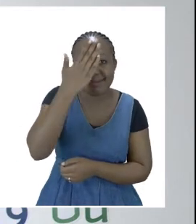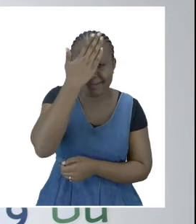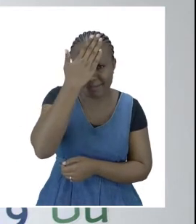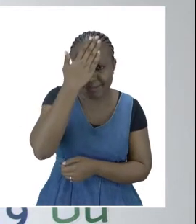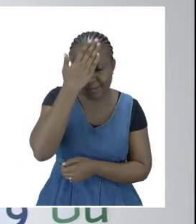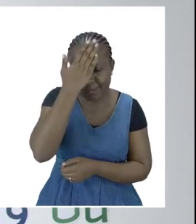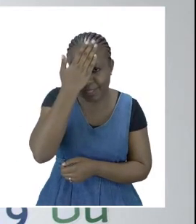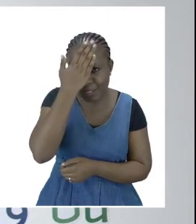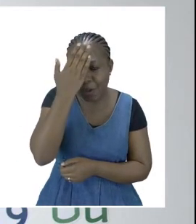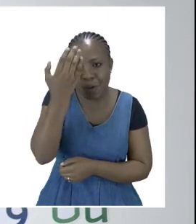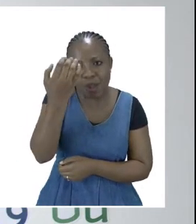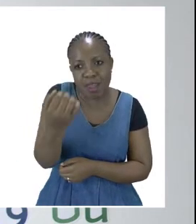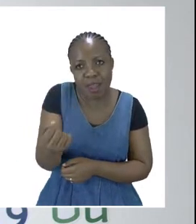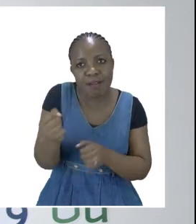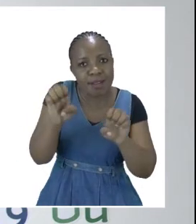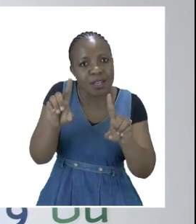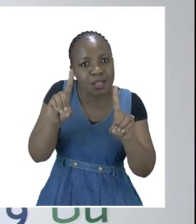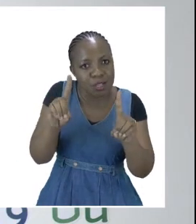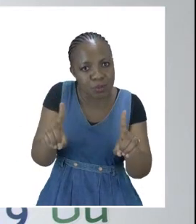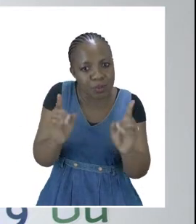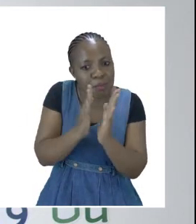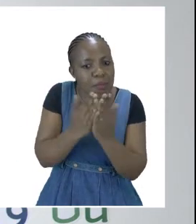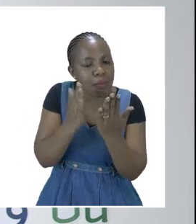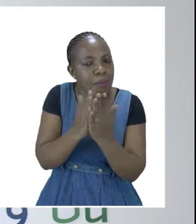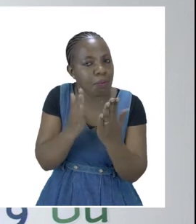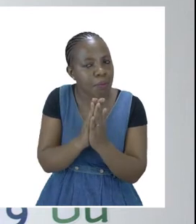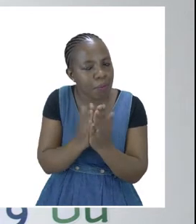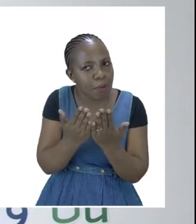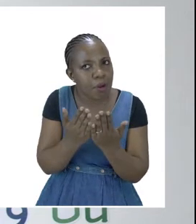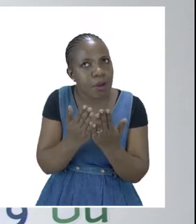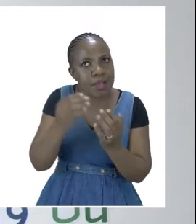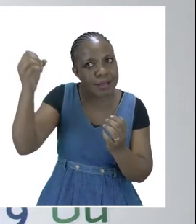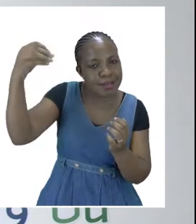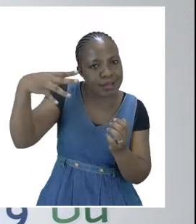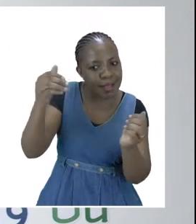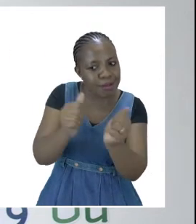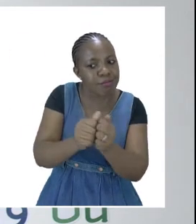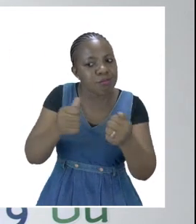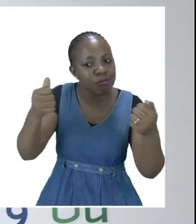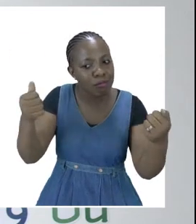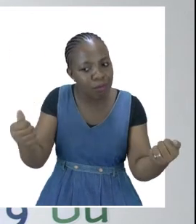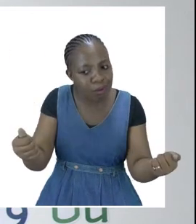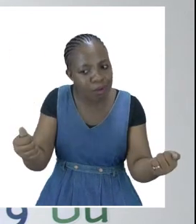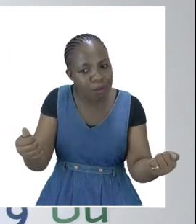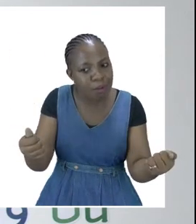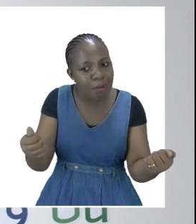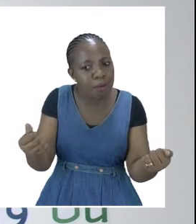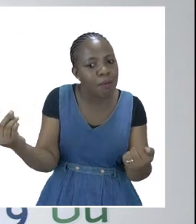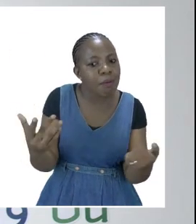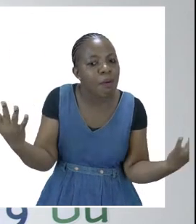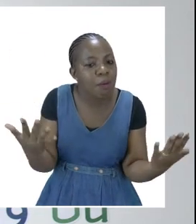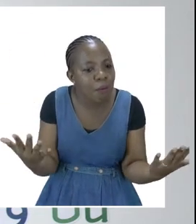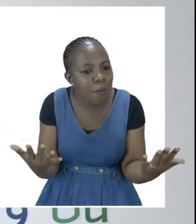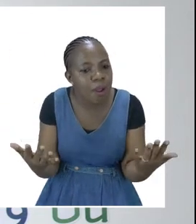booklet in our daily newspaper, street sales, or at your school every Monday